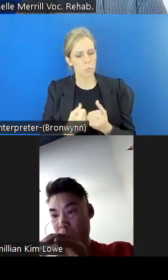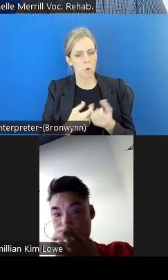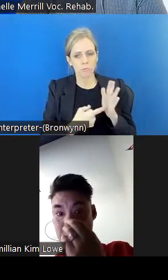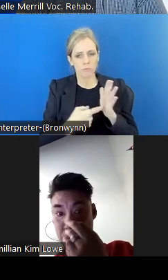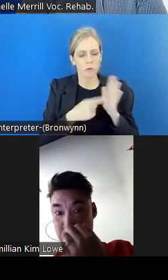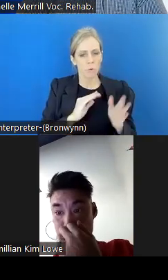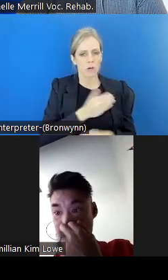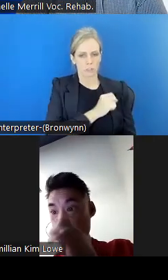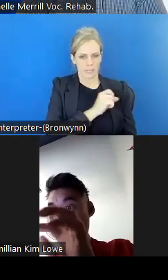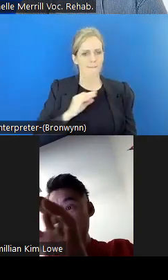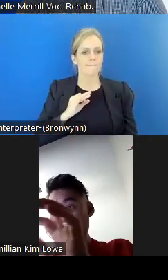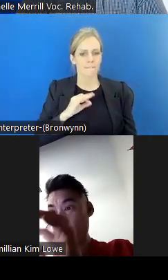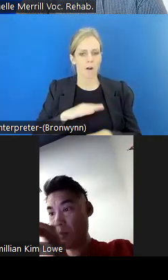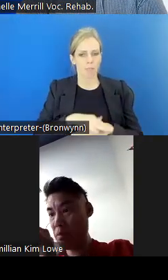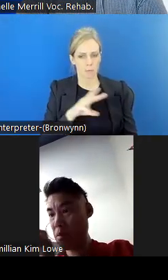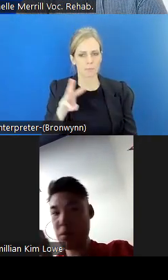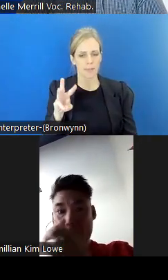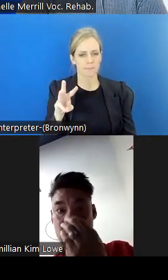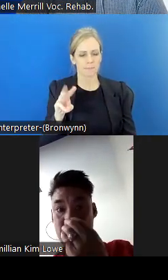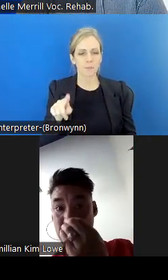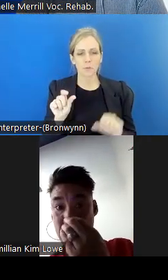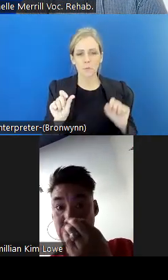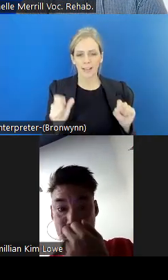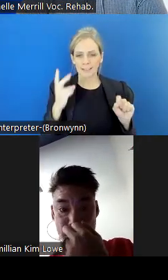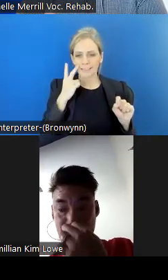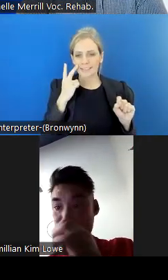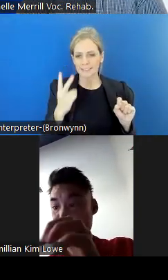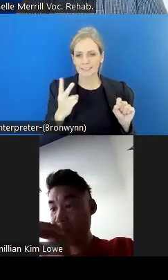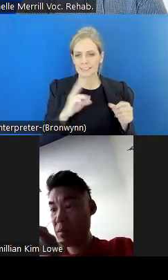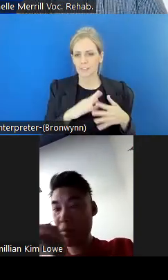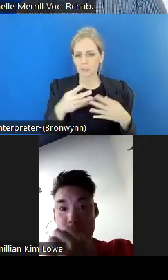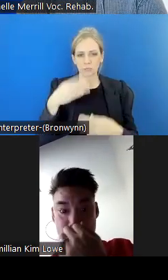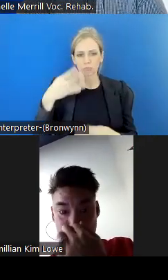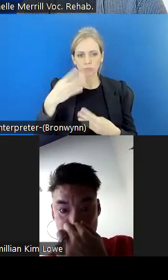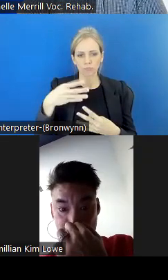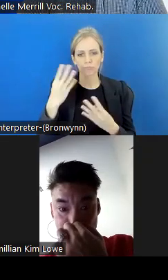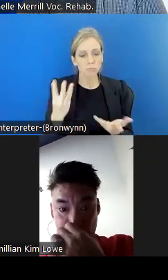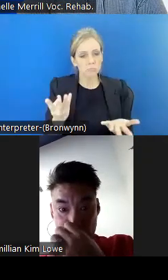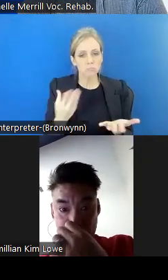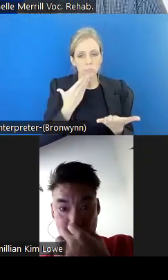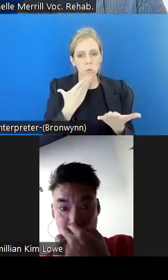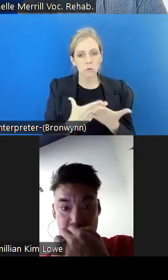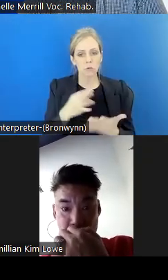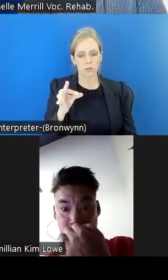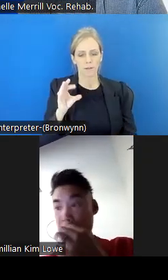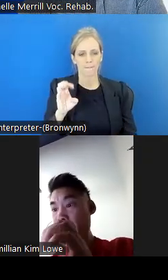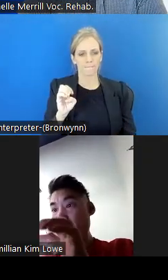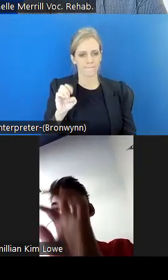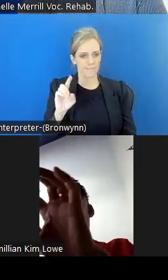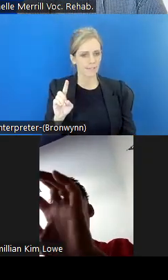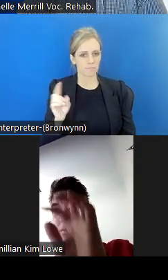And you can see there's just a significant feed like there would be on anybody else's